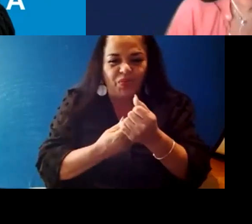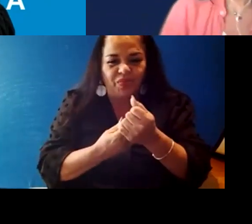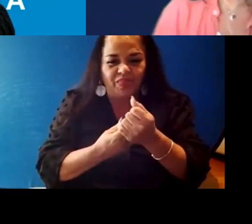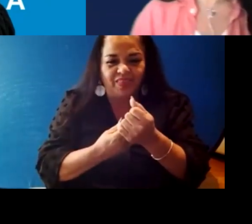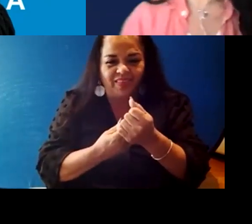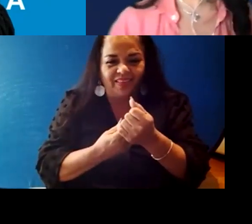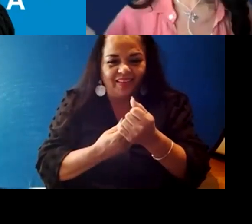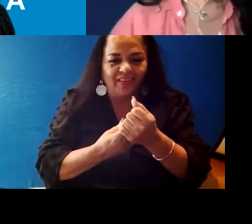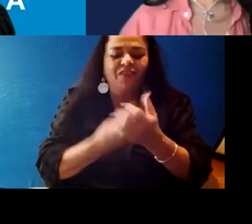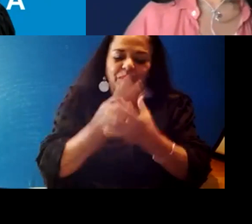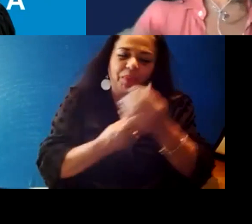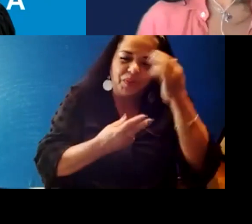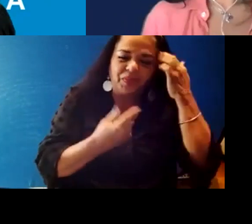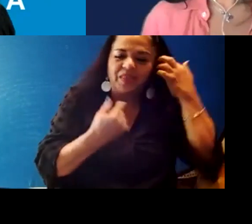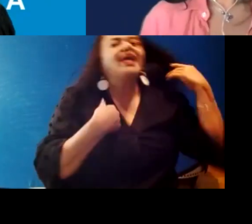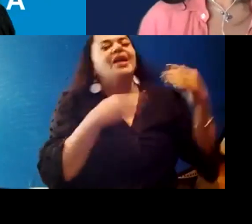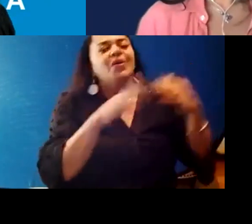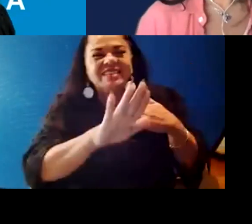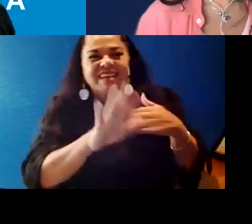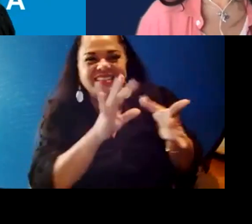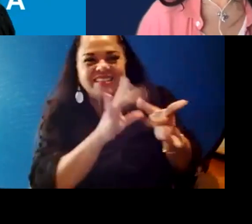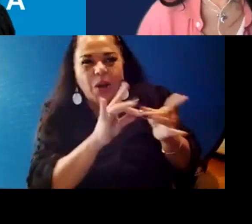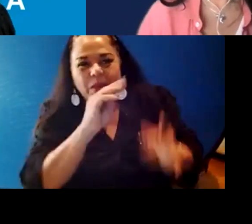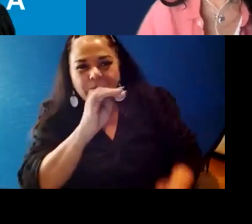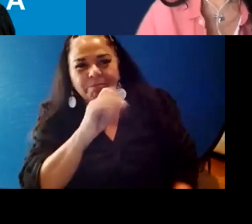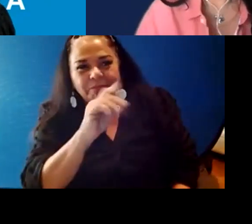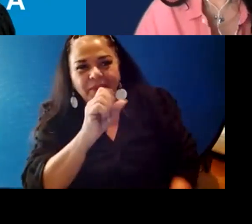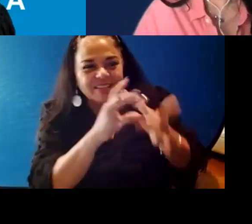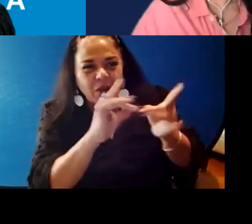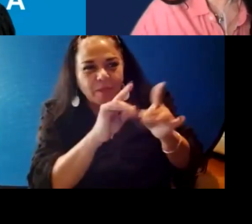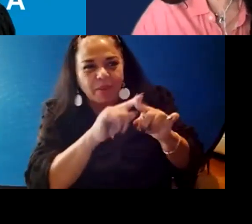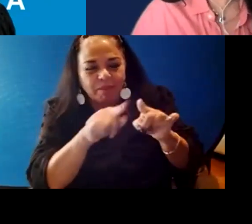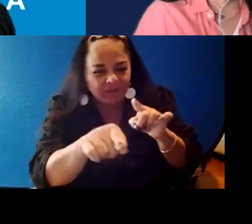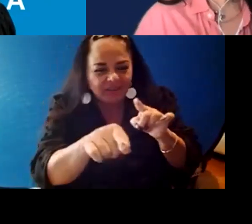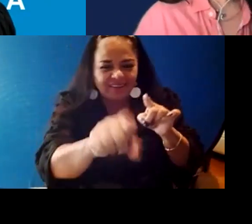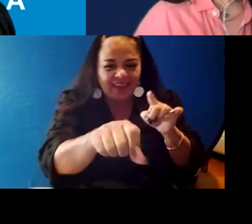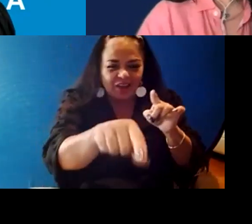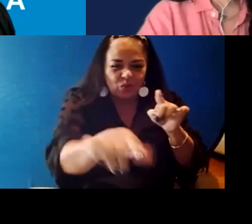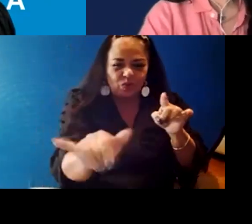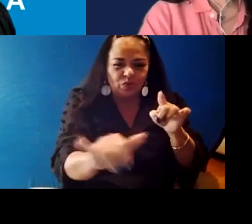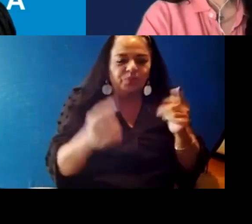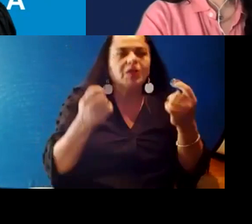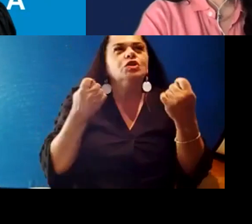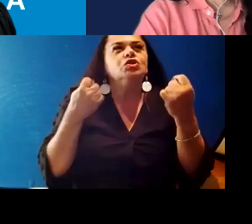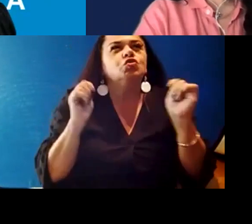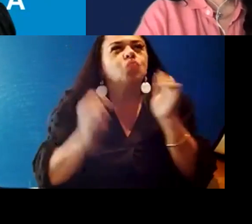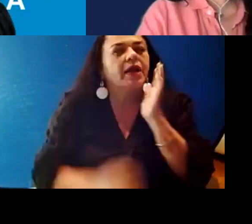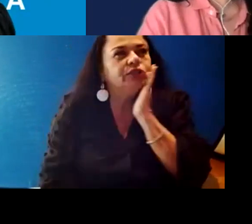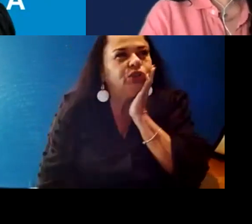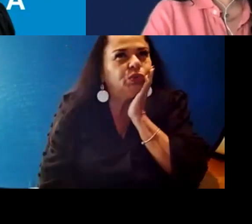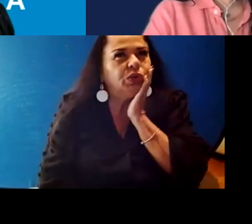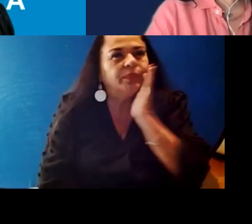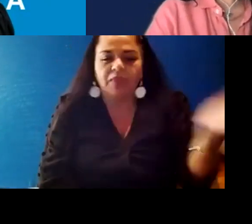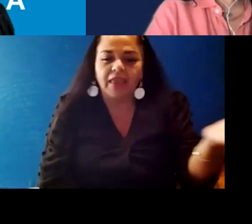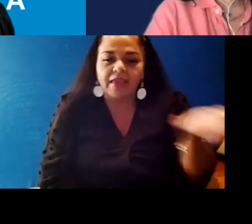Michael Williams' I'm sorry. comment. I think you're right. And feel free to jump in too. It's trying to invite